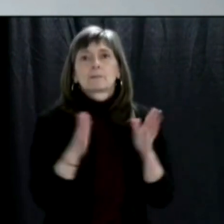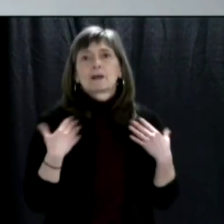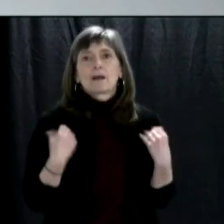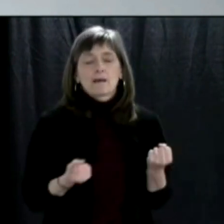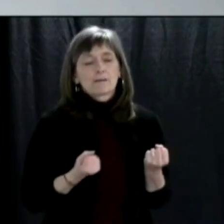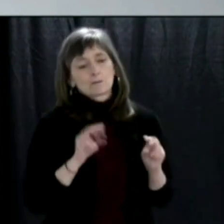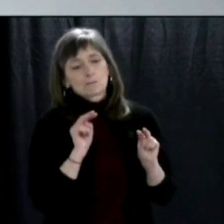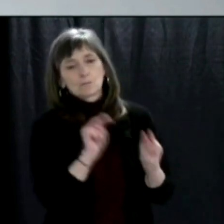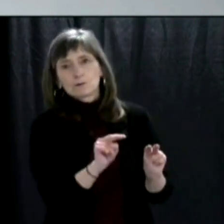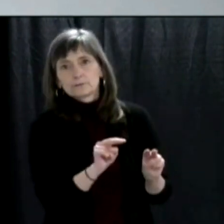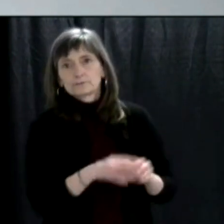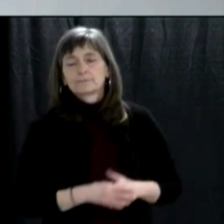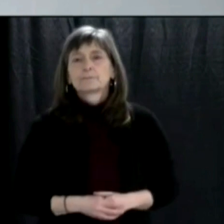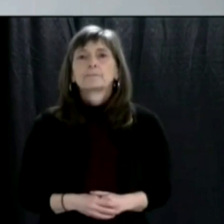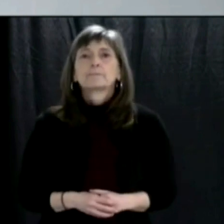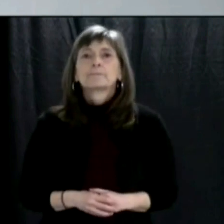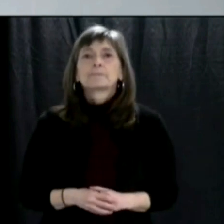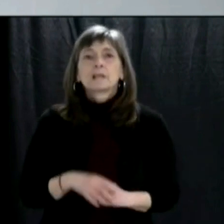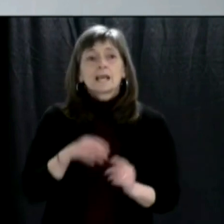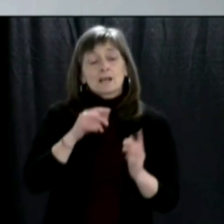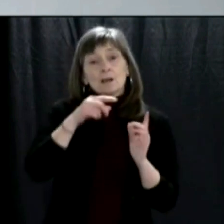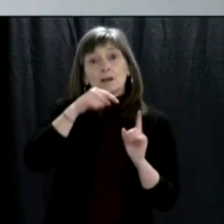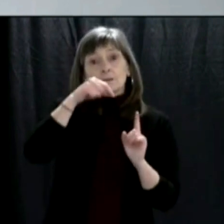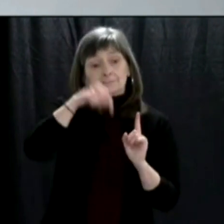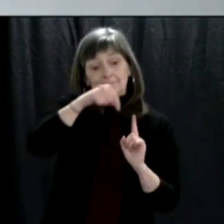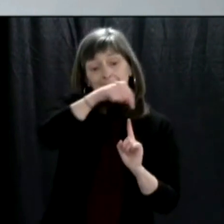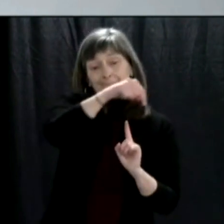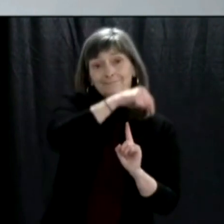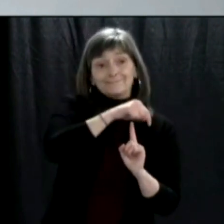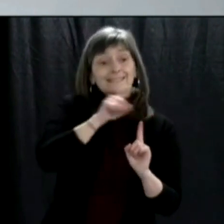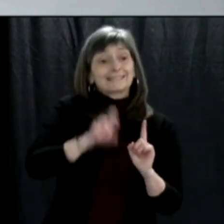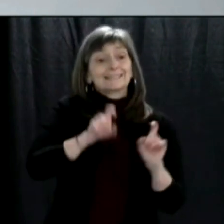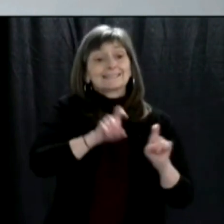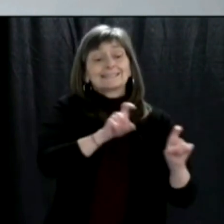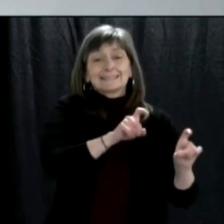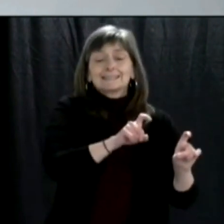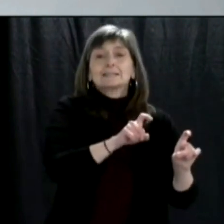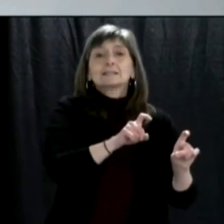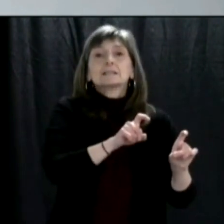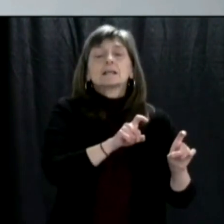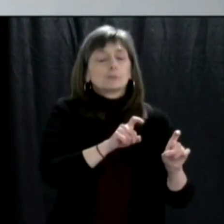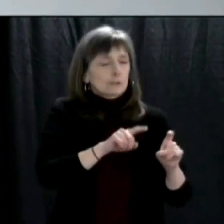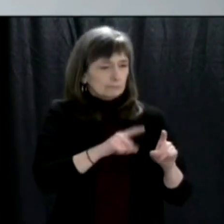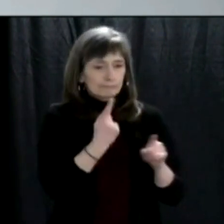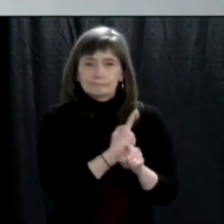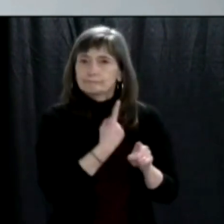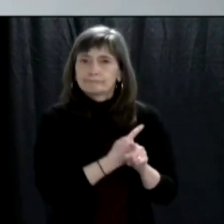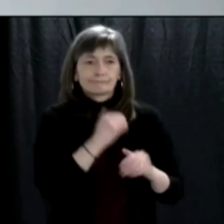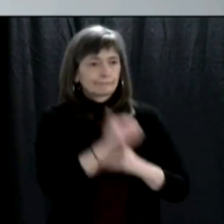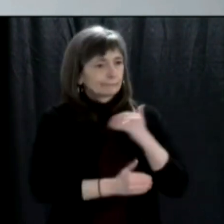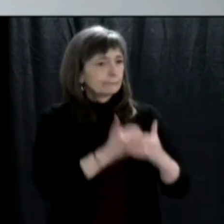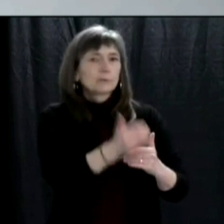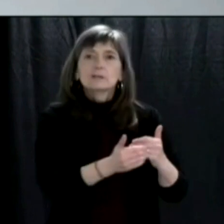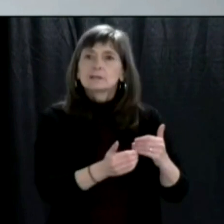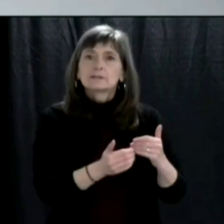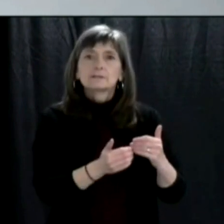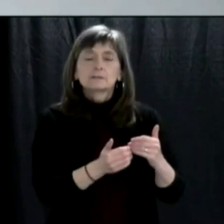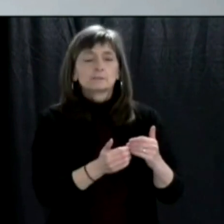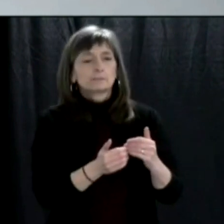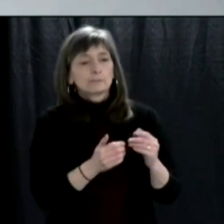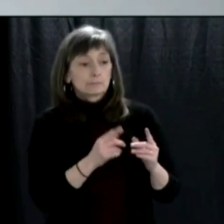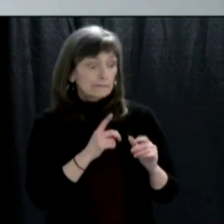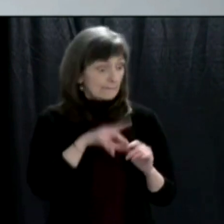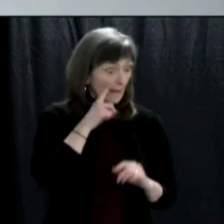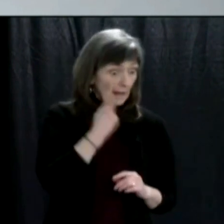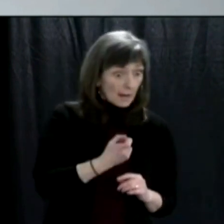health. Contact tracing began after receiving the patient's diagnosis as per routine public health protocol.